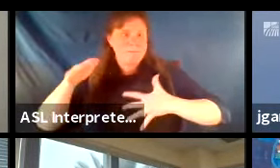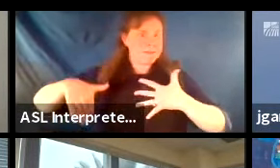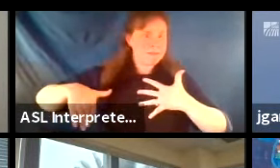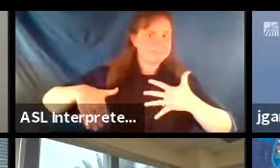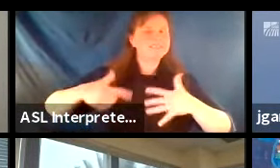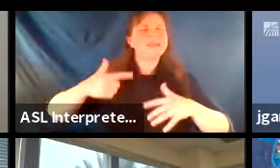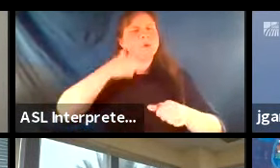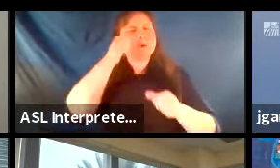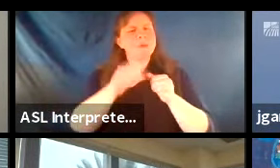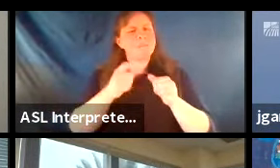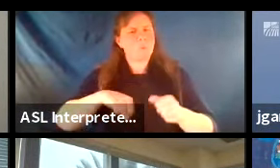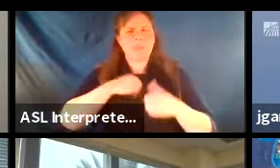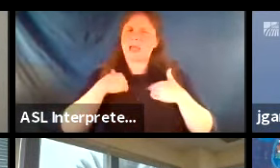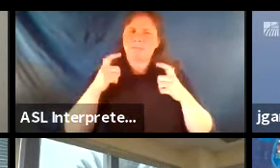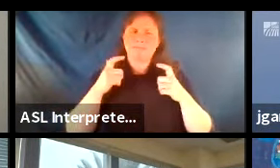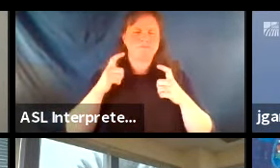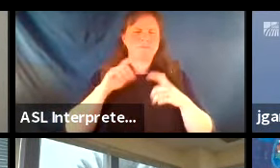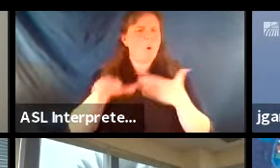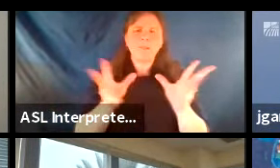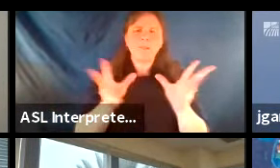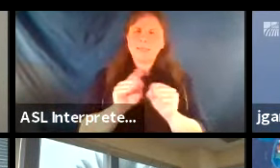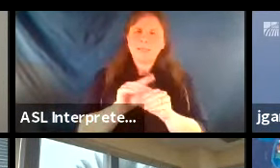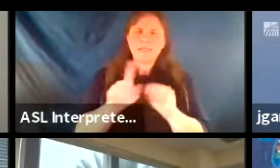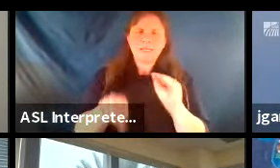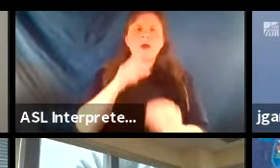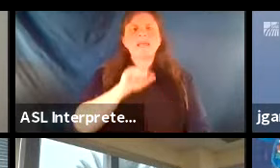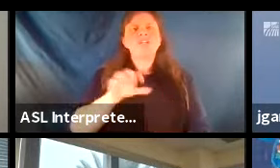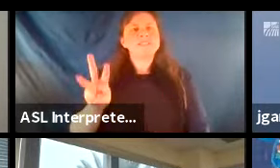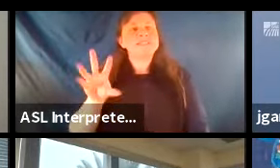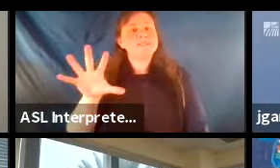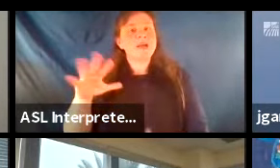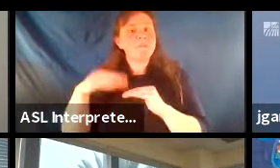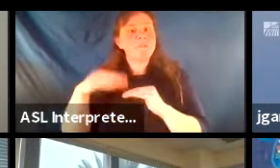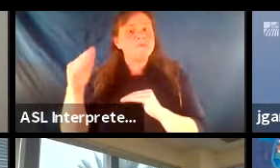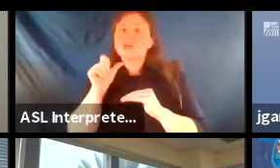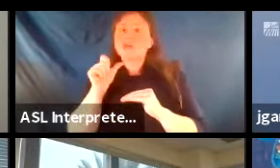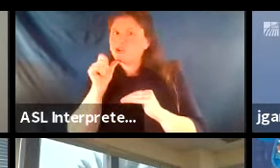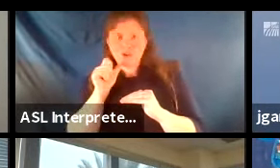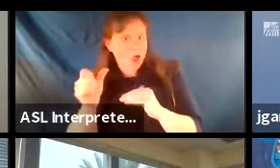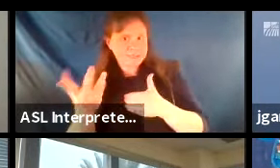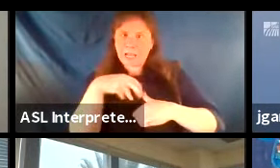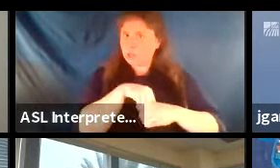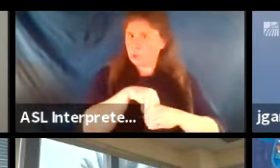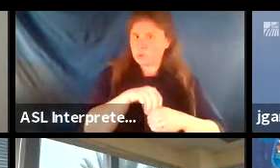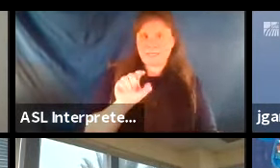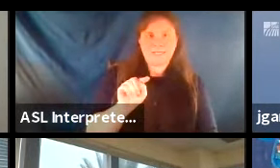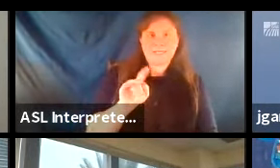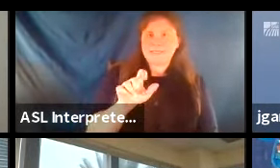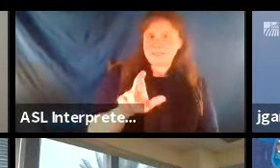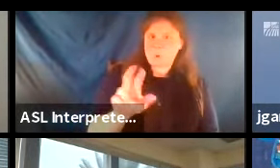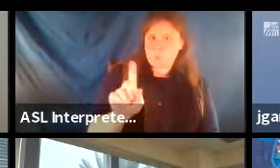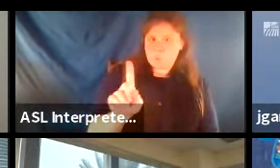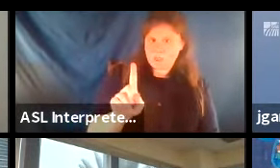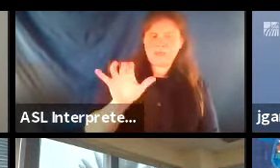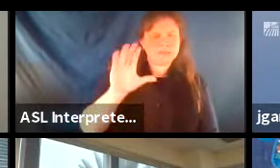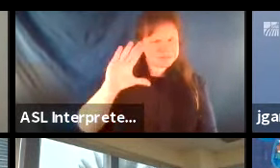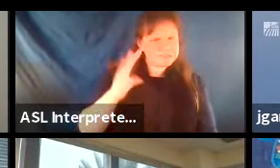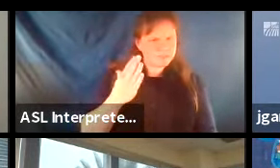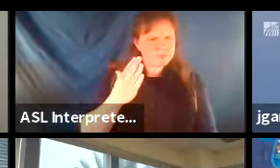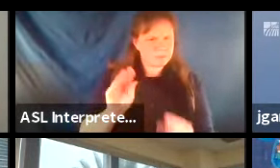about 65 and older not being prioritized over Tier 1B, and that seems to be reaffirmed. Yet we are